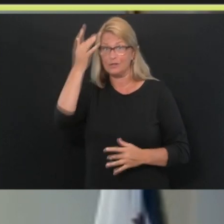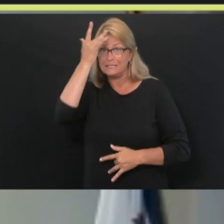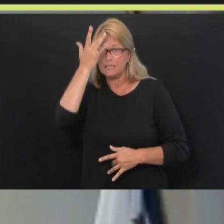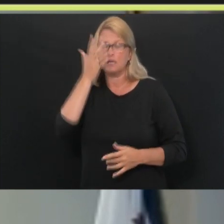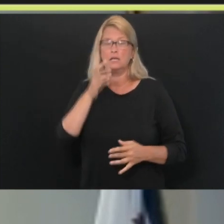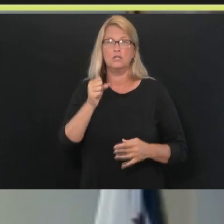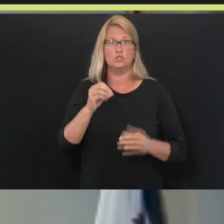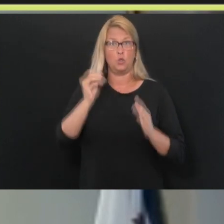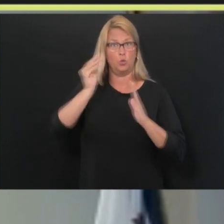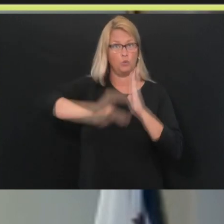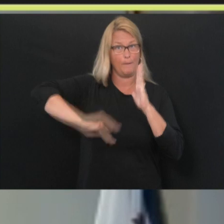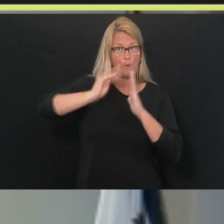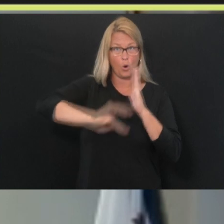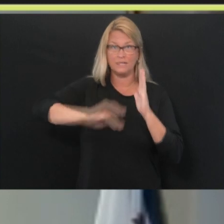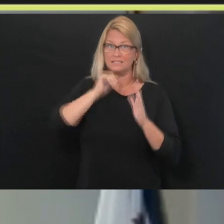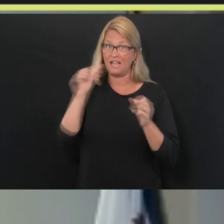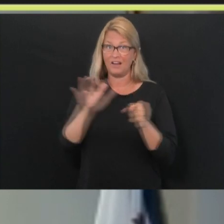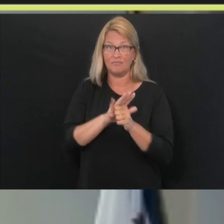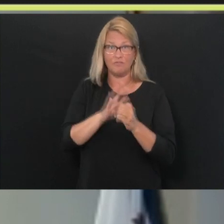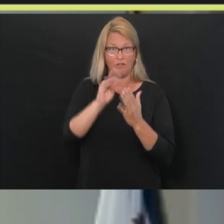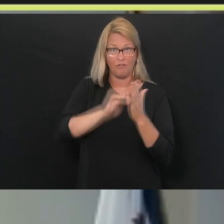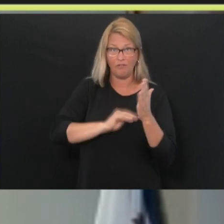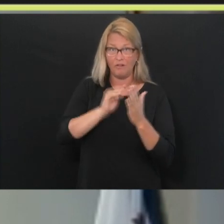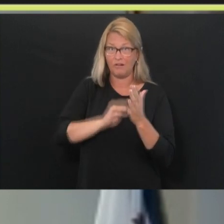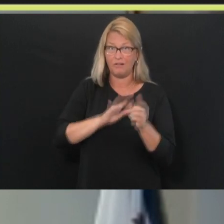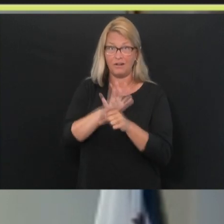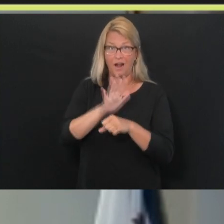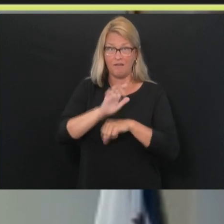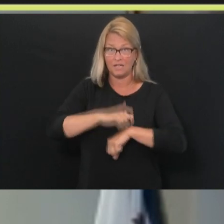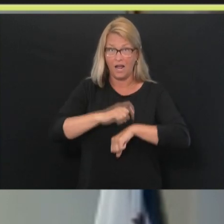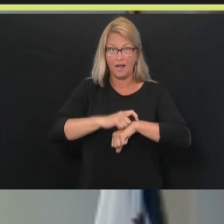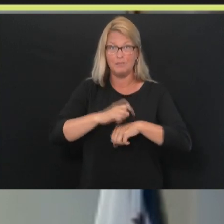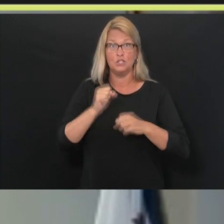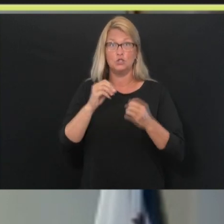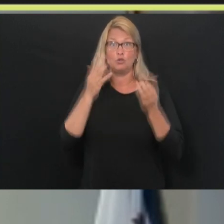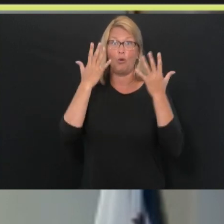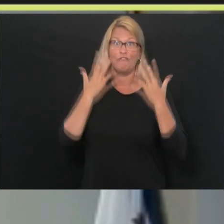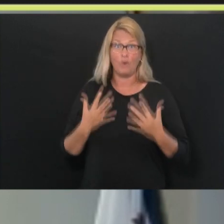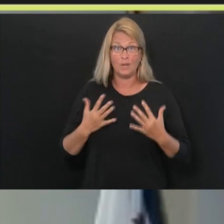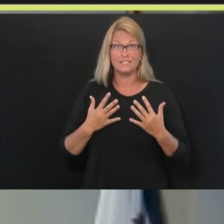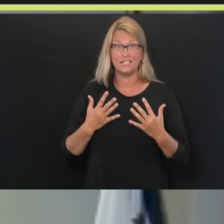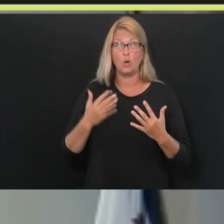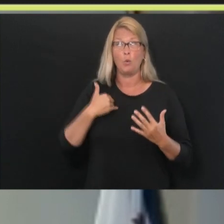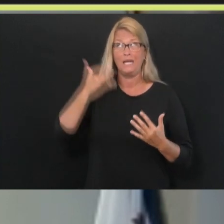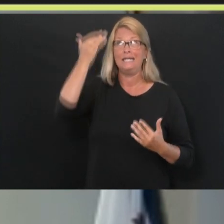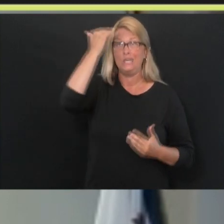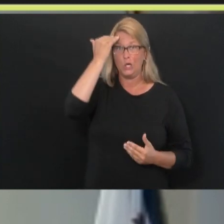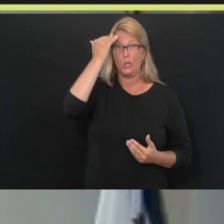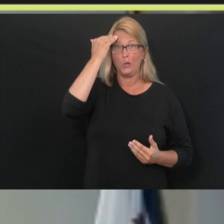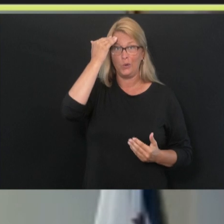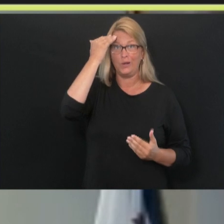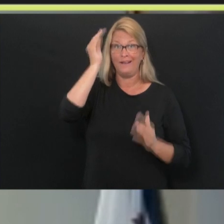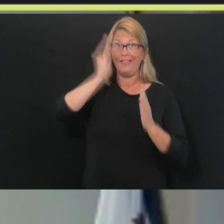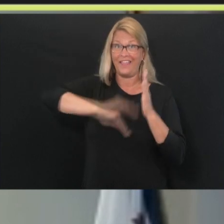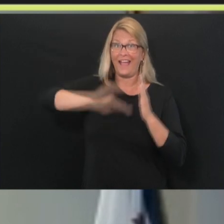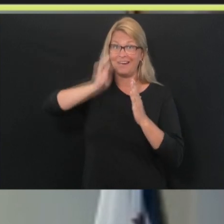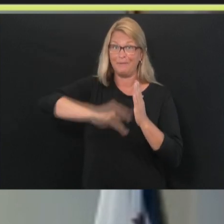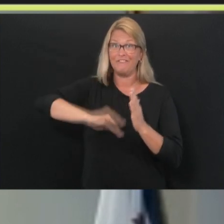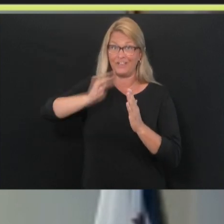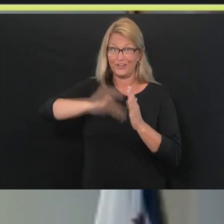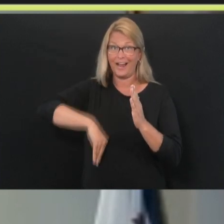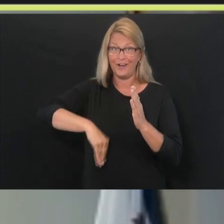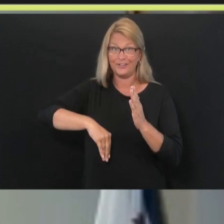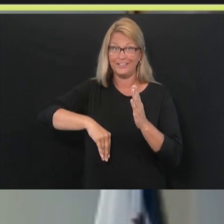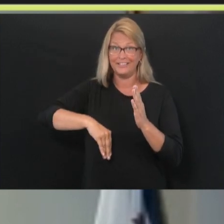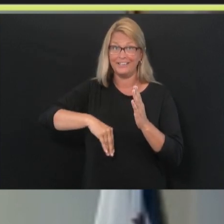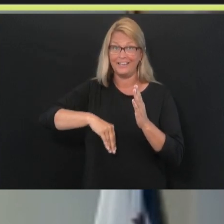been filled out in time. So unfortunately, over the weekend, we knew these reports had to be filled out, which we had them